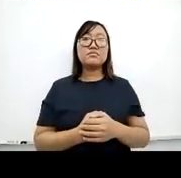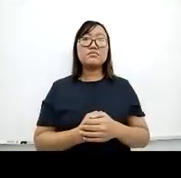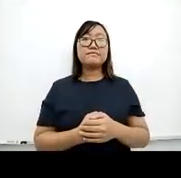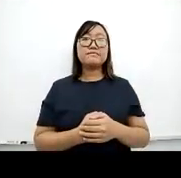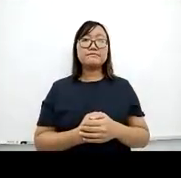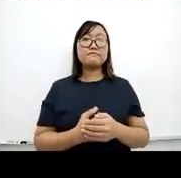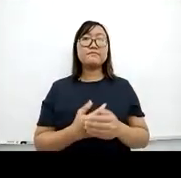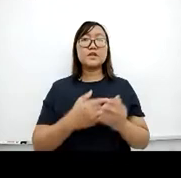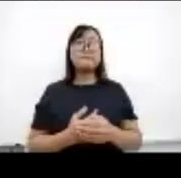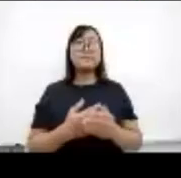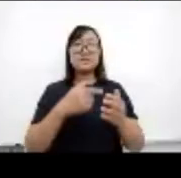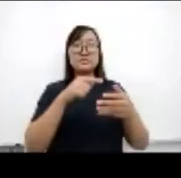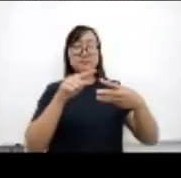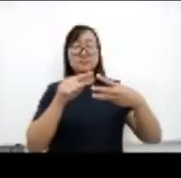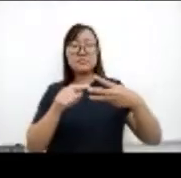mandiri66.con